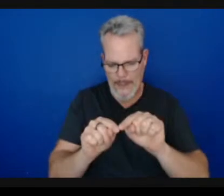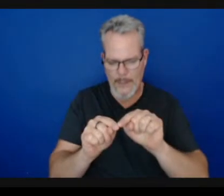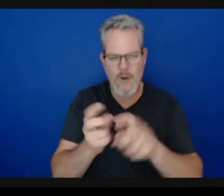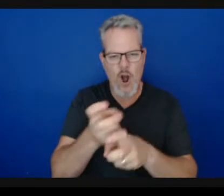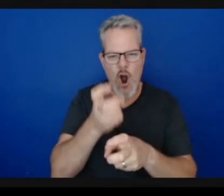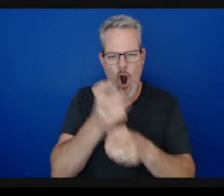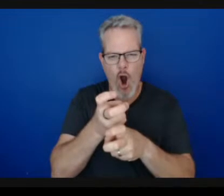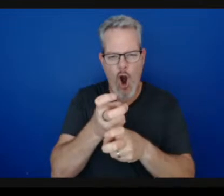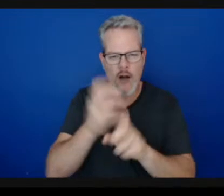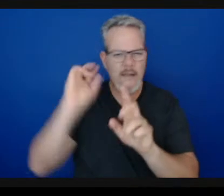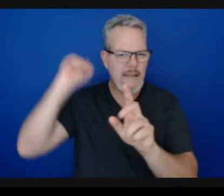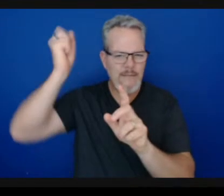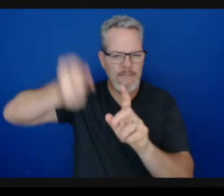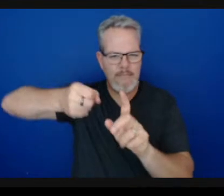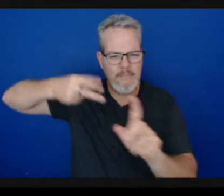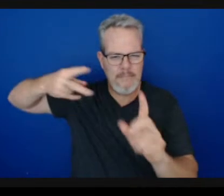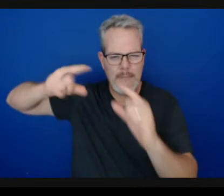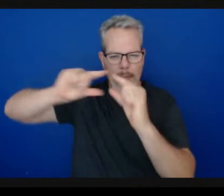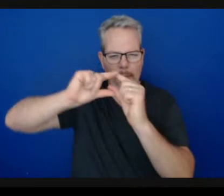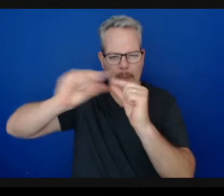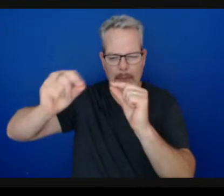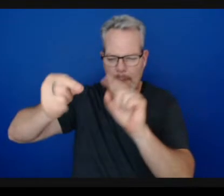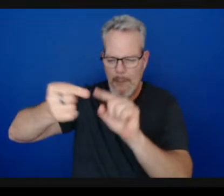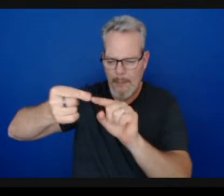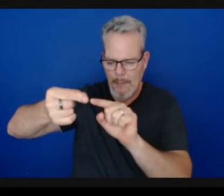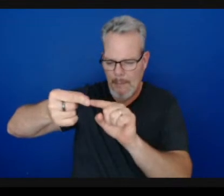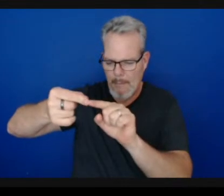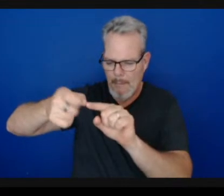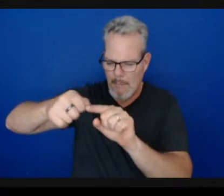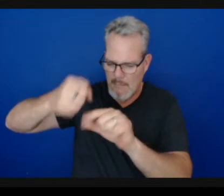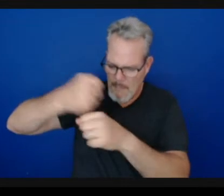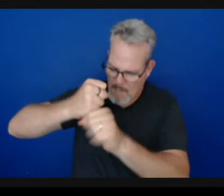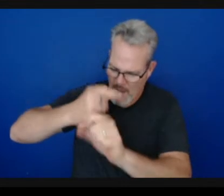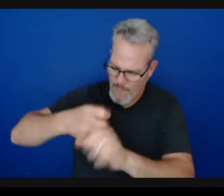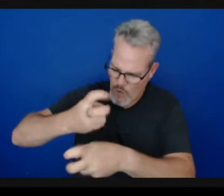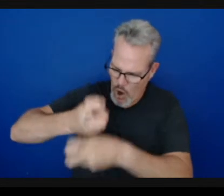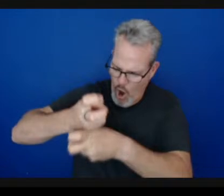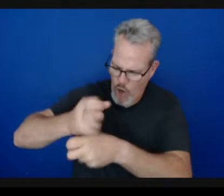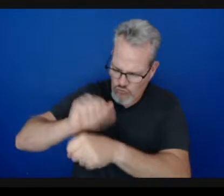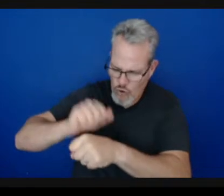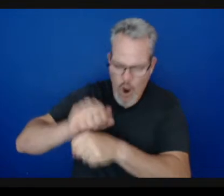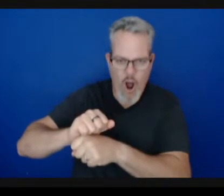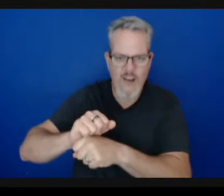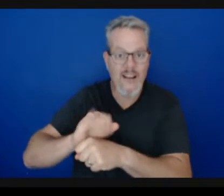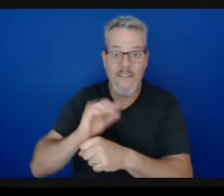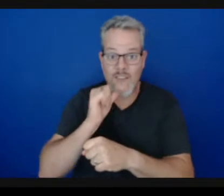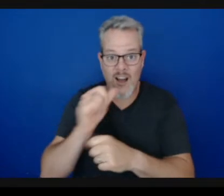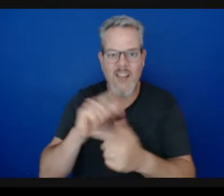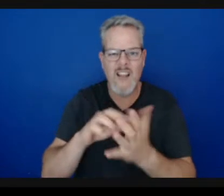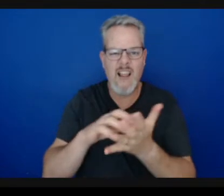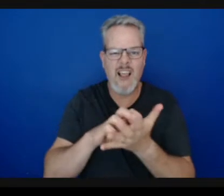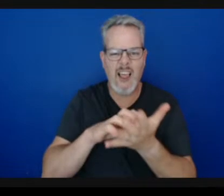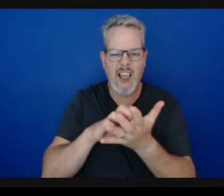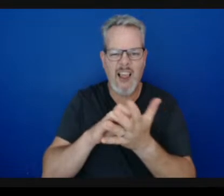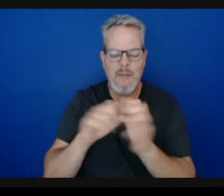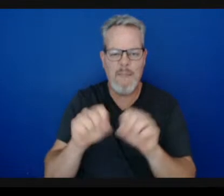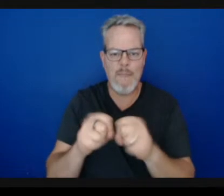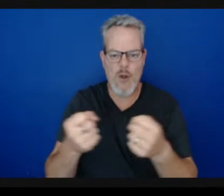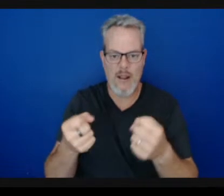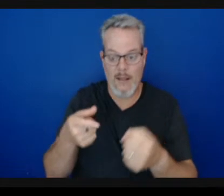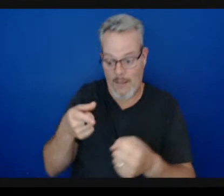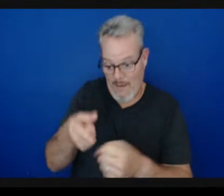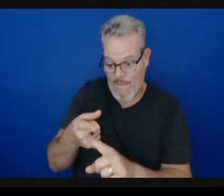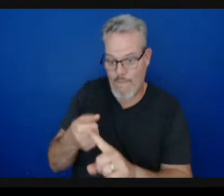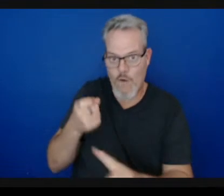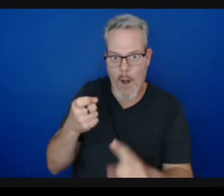with no bubbles. Otherwise, it actually breaks, right? So that's the best rock. And therefore, that kind of rock is from intrusions,